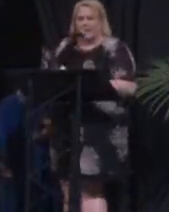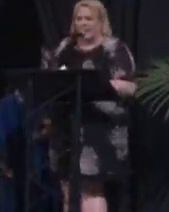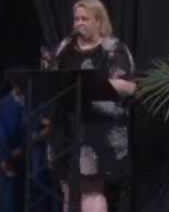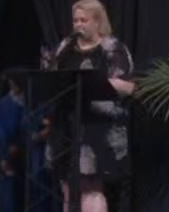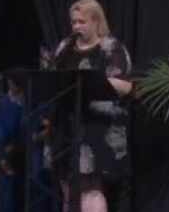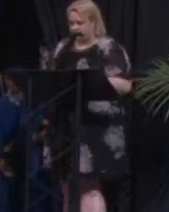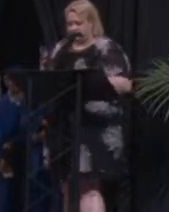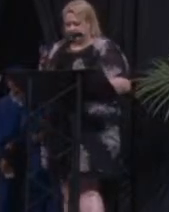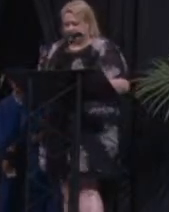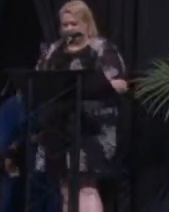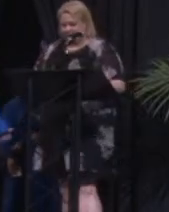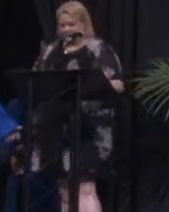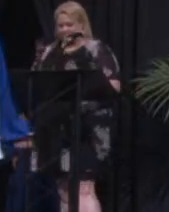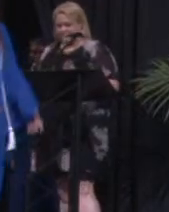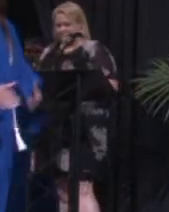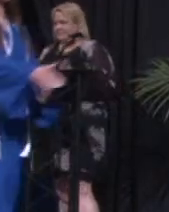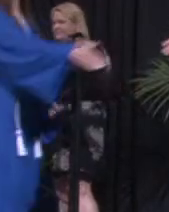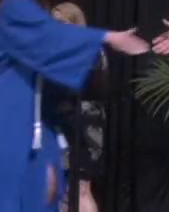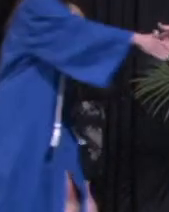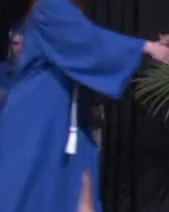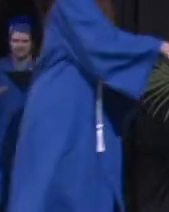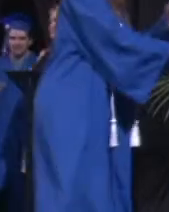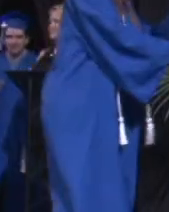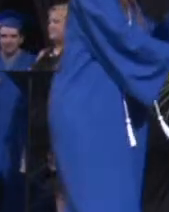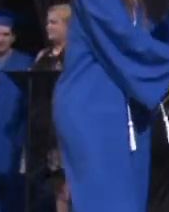Meredith Knabb.